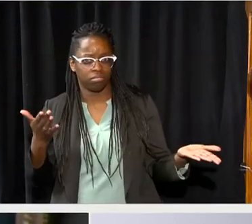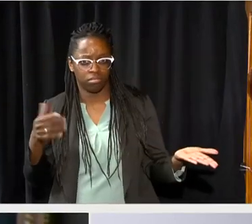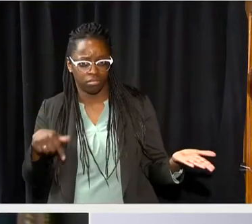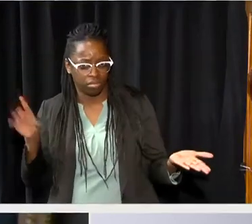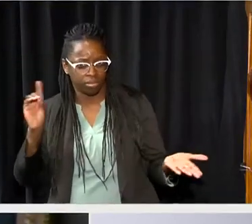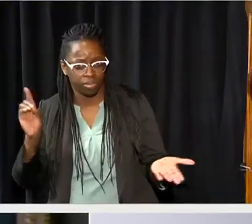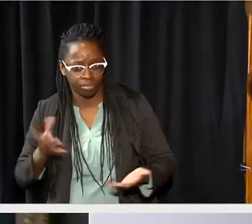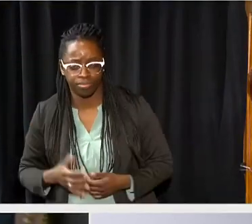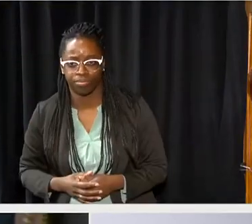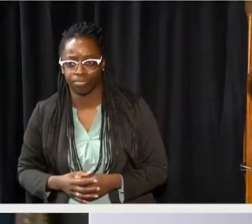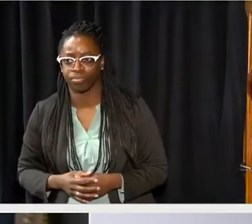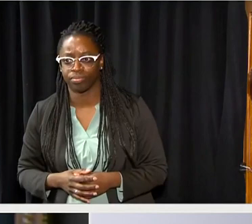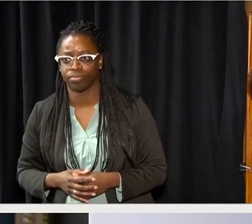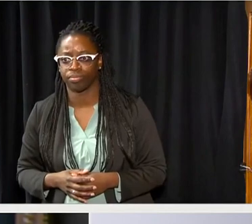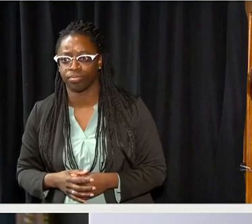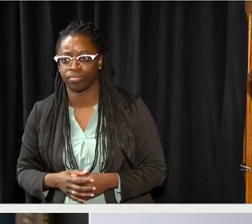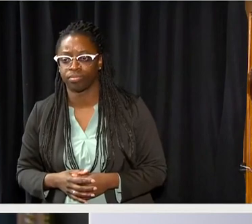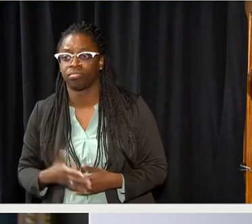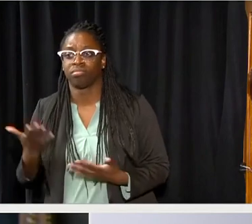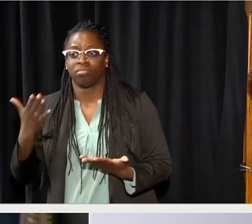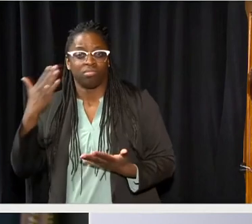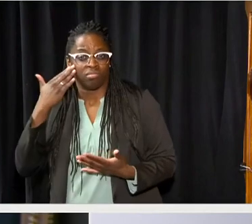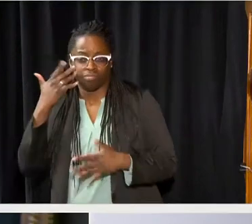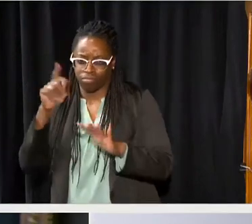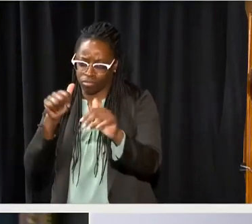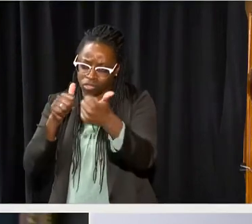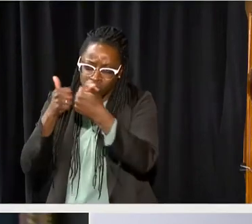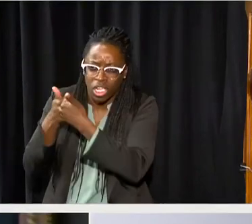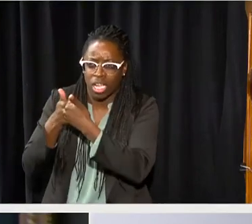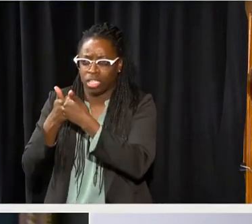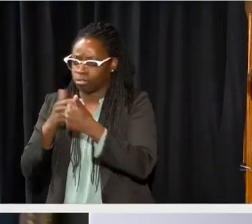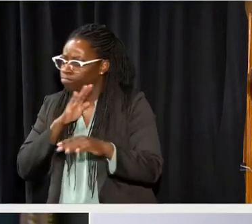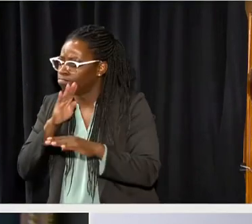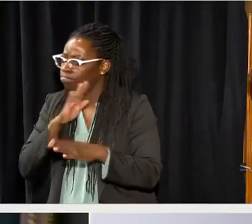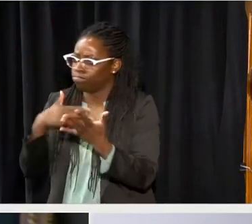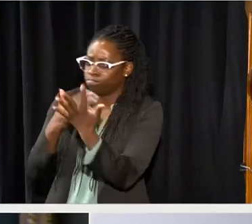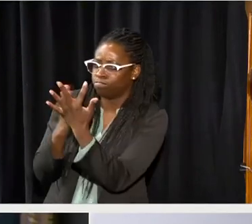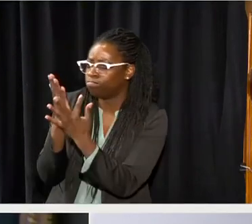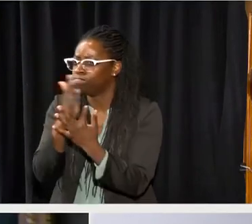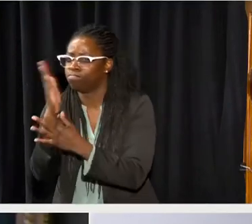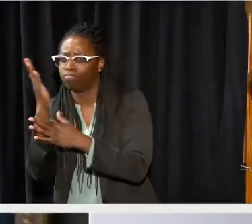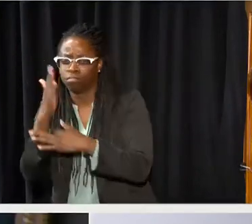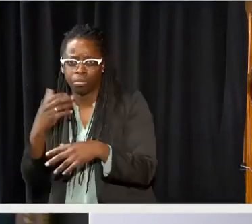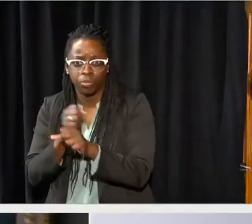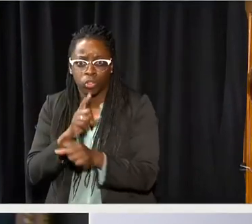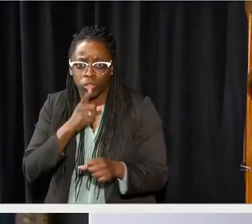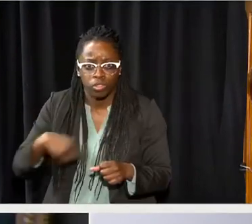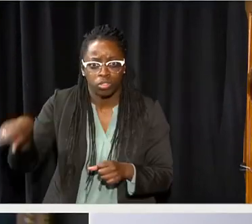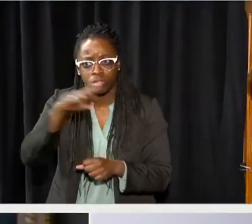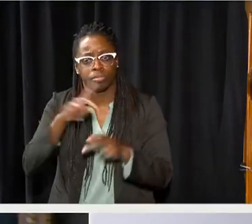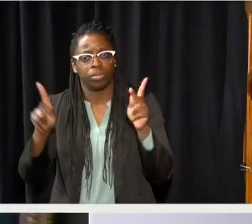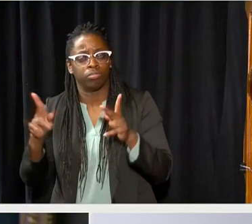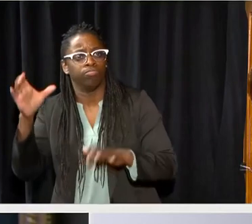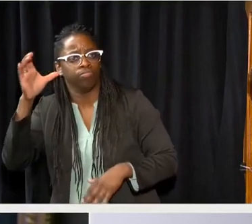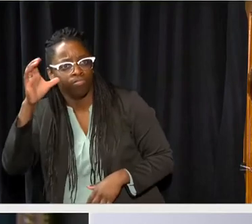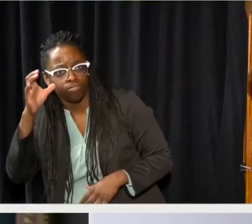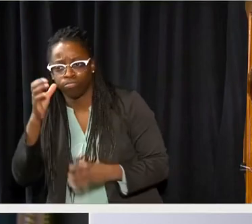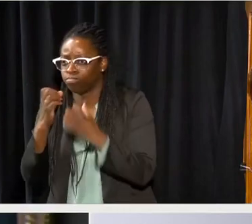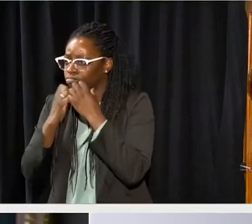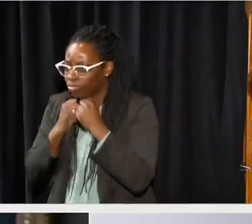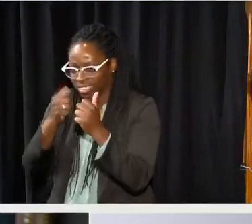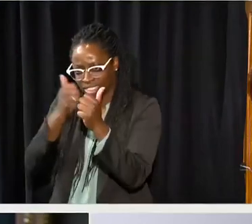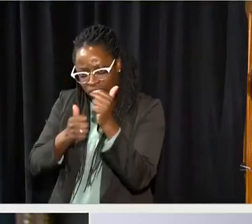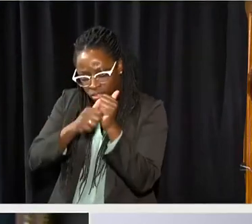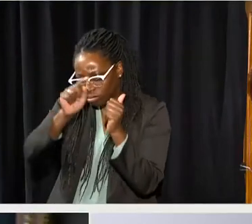toughest challenges by making sure that every voice is heard, every community is listened to, and that every